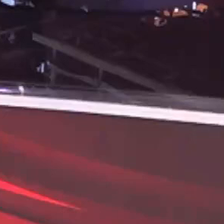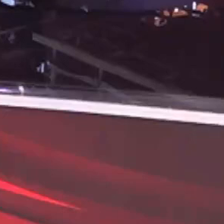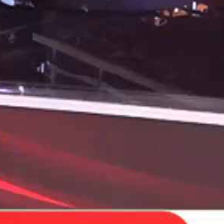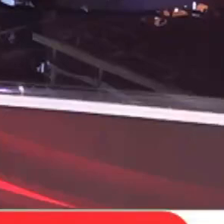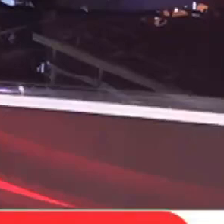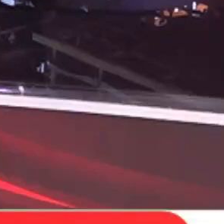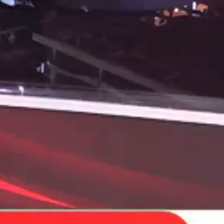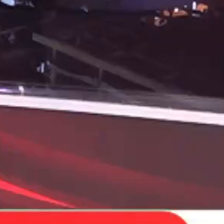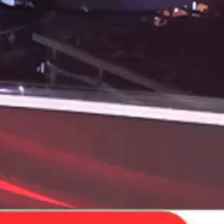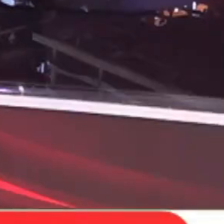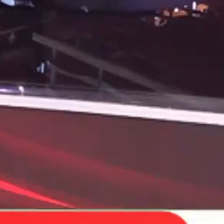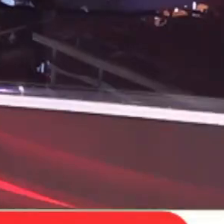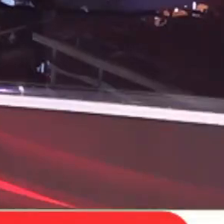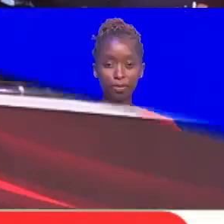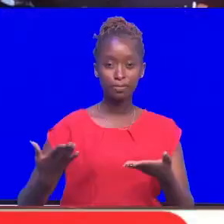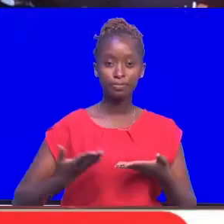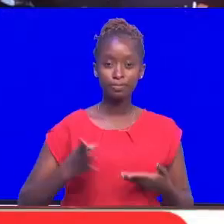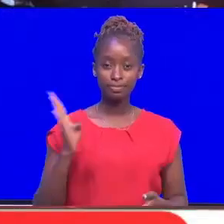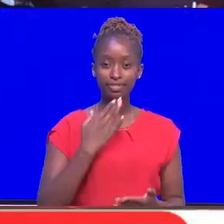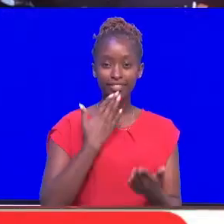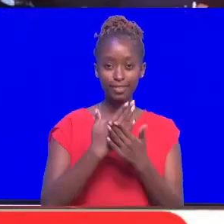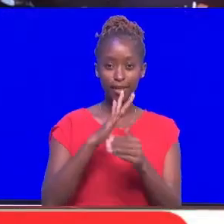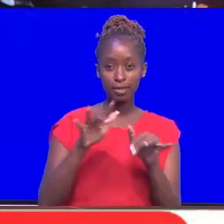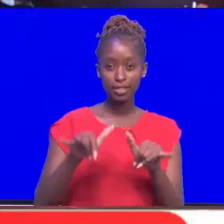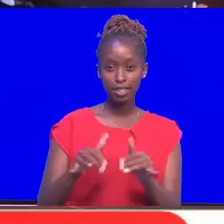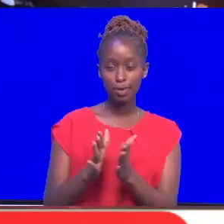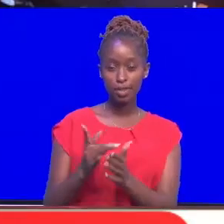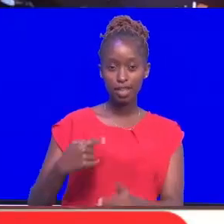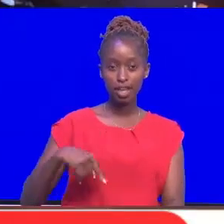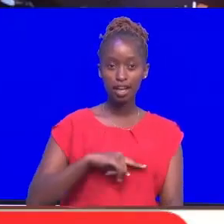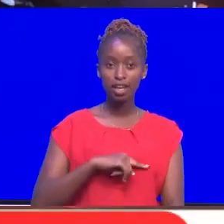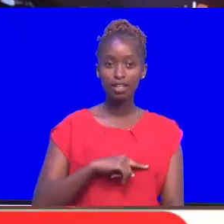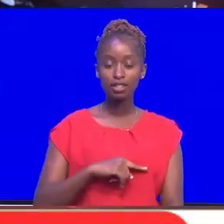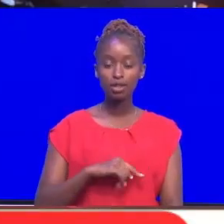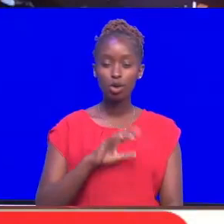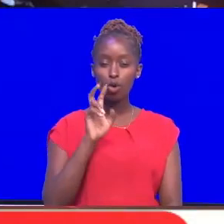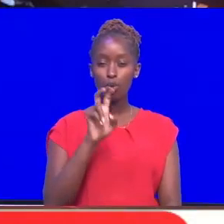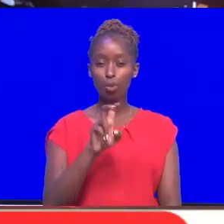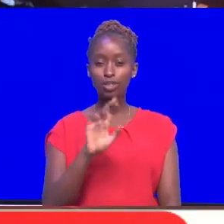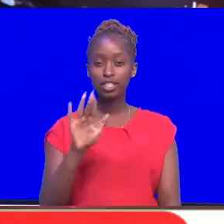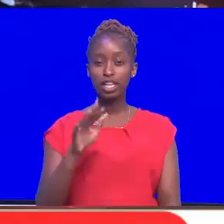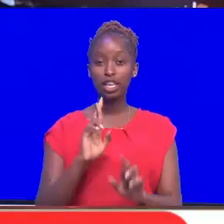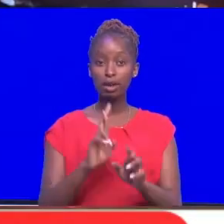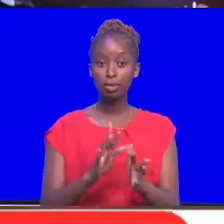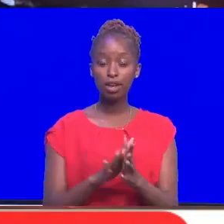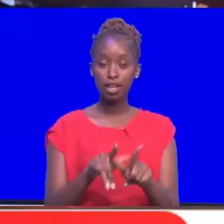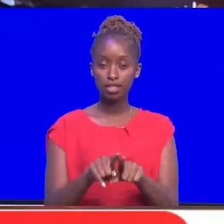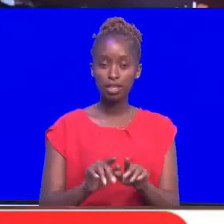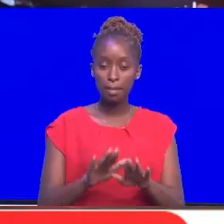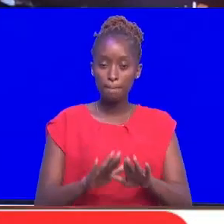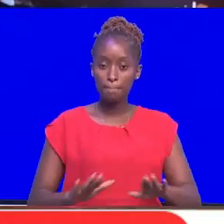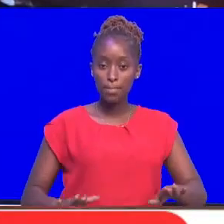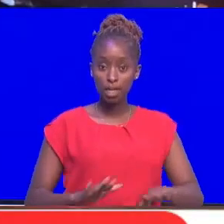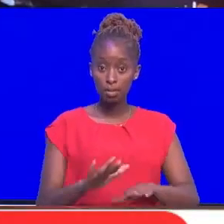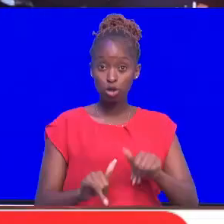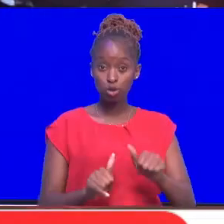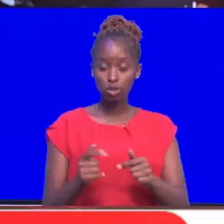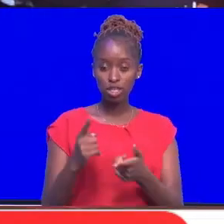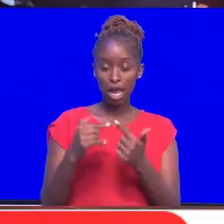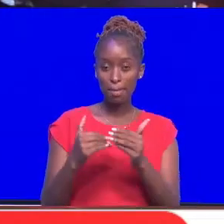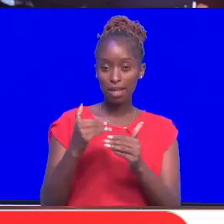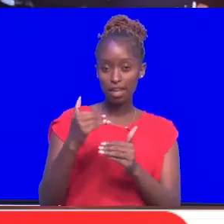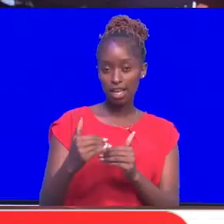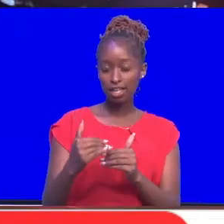Welcome back and thank you for staying with us. You're watching the Daily Report as well as the Marketplace that will be coming your way in a short